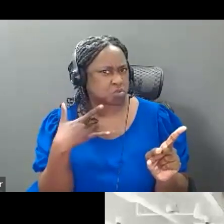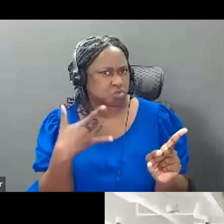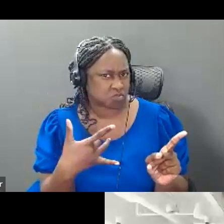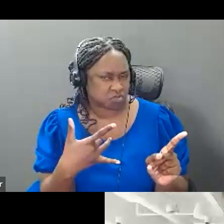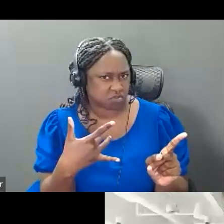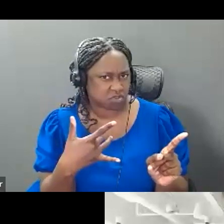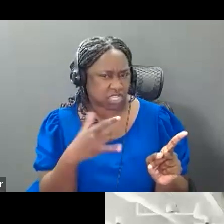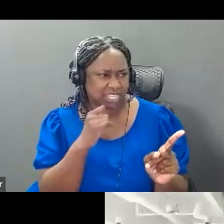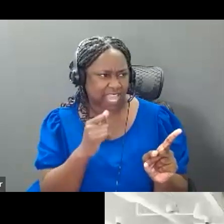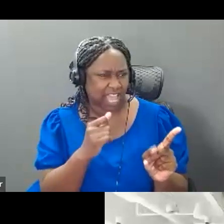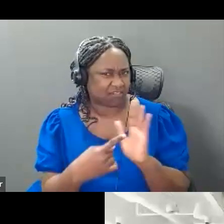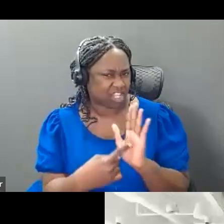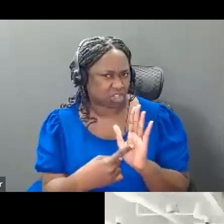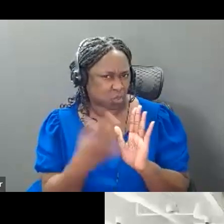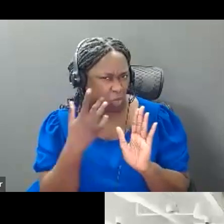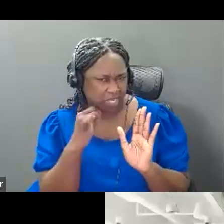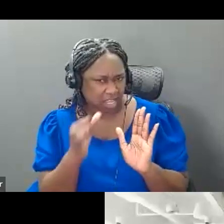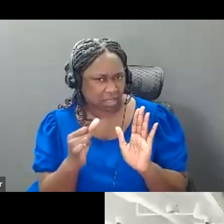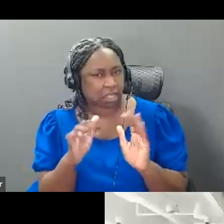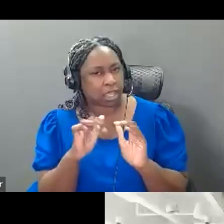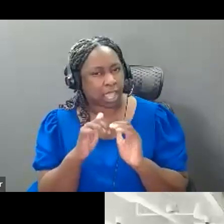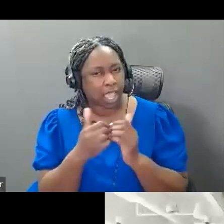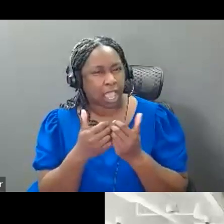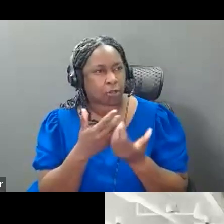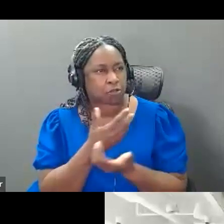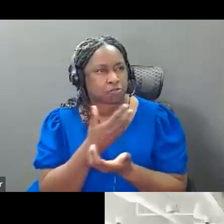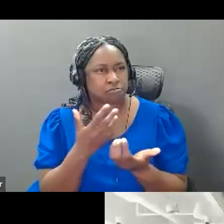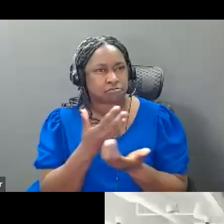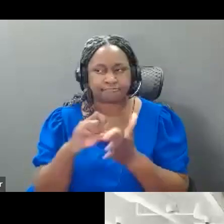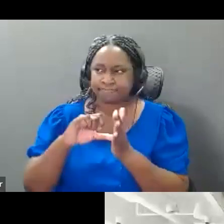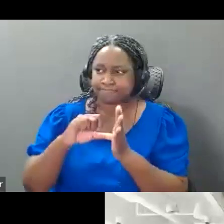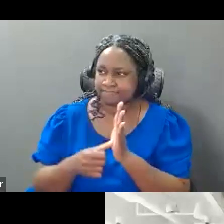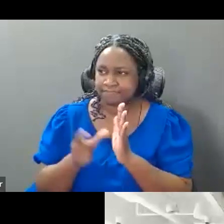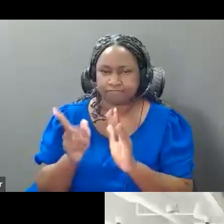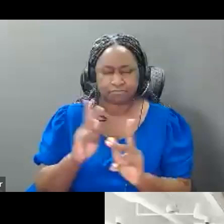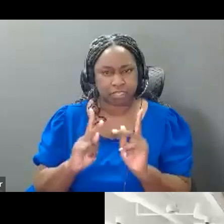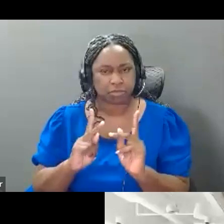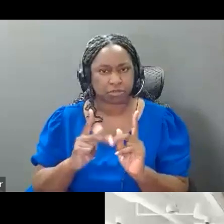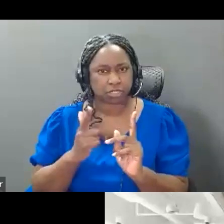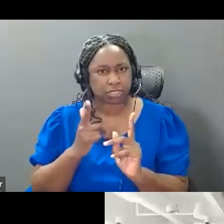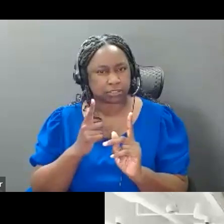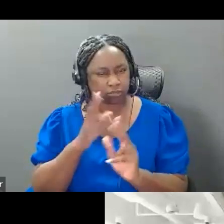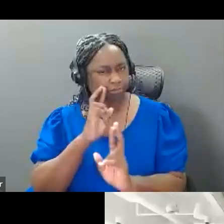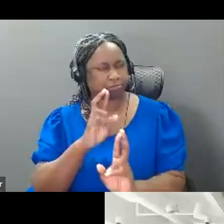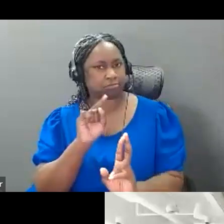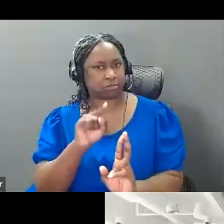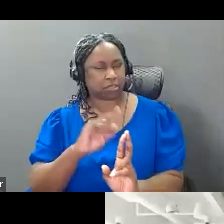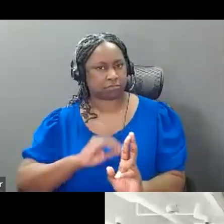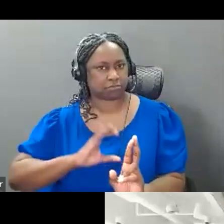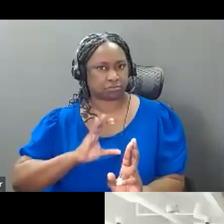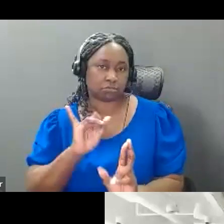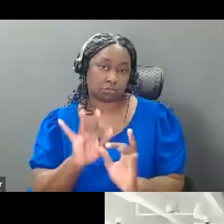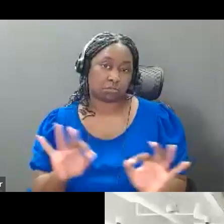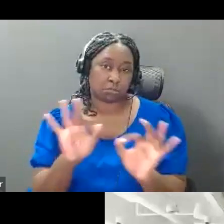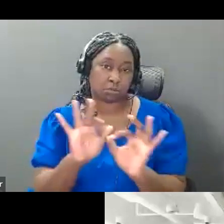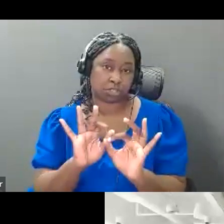featured and why aren't they, and how can we highlight them in a dignified light, that becomes even more important when you